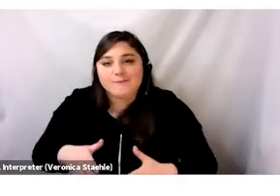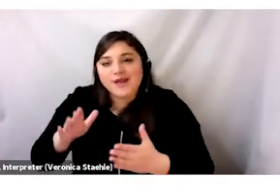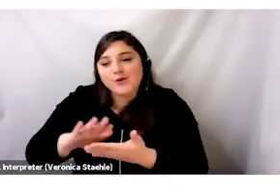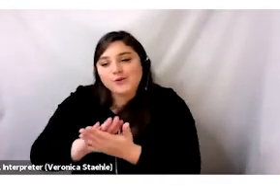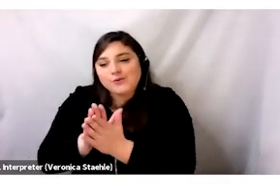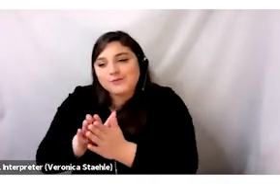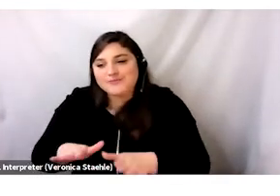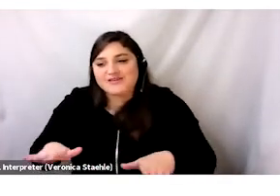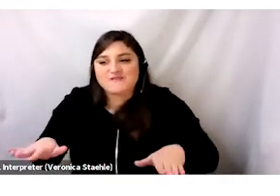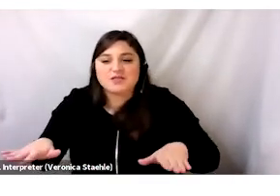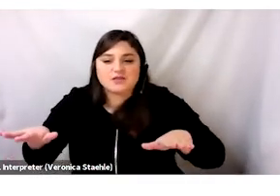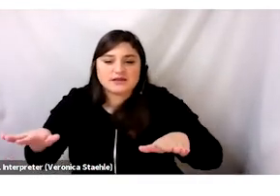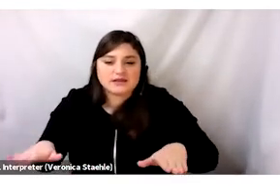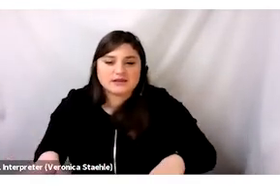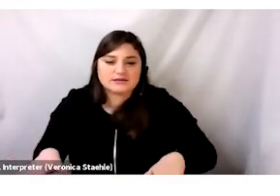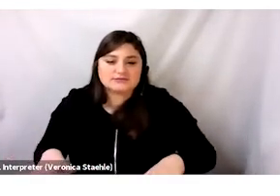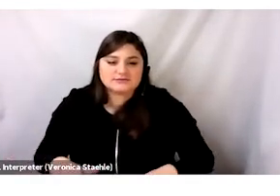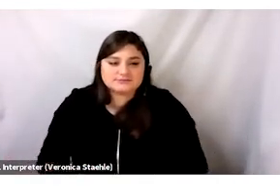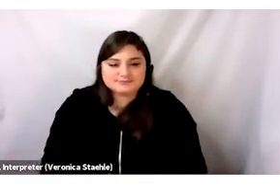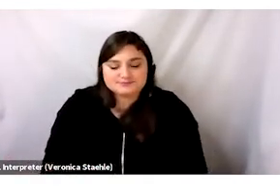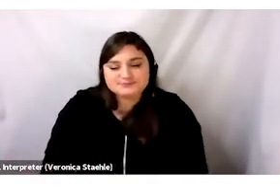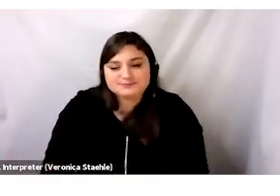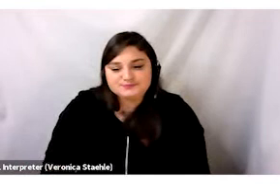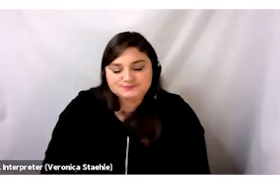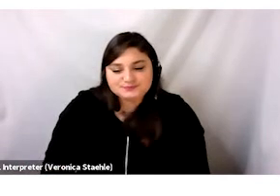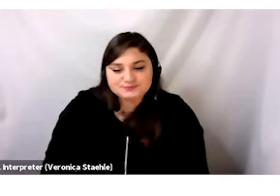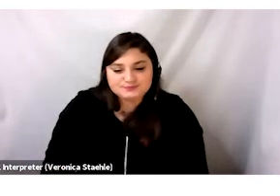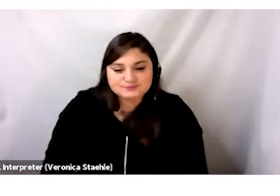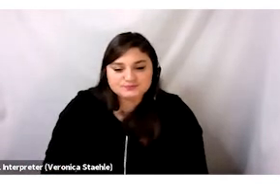peaceful and at ease.